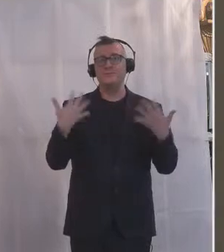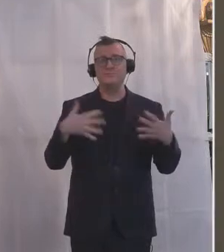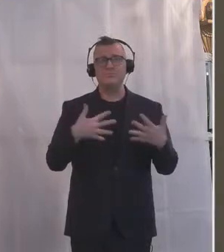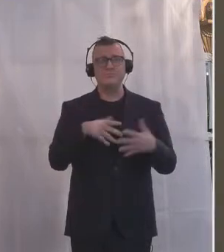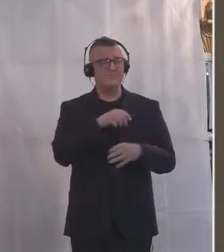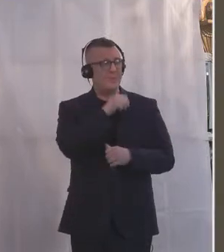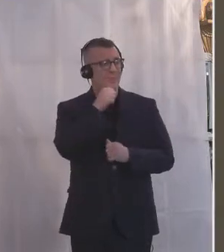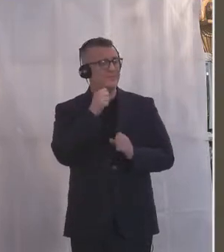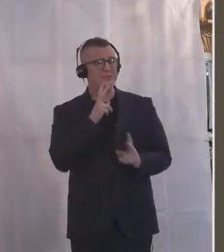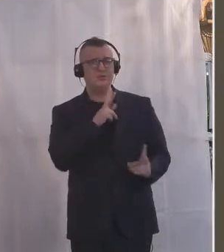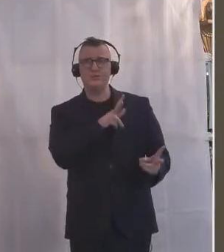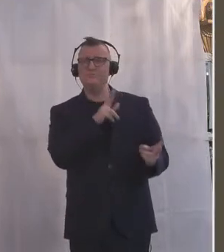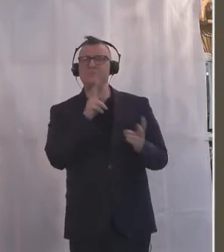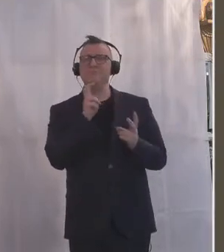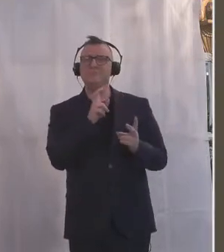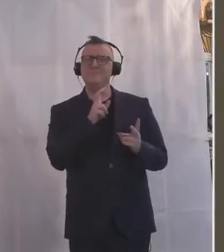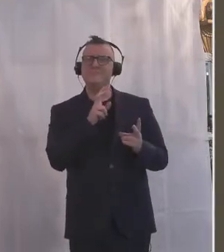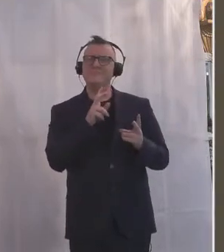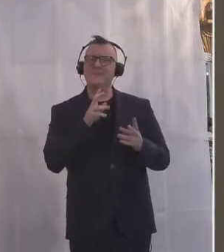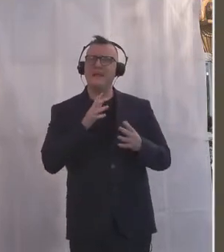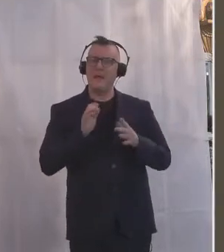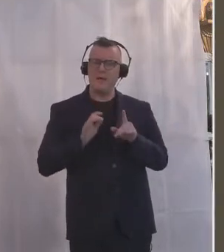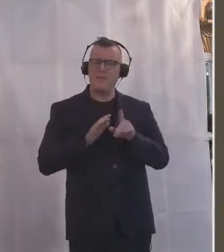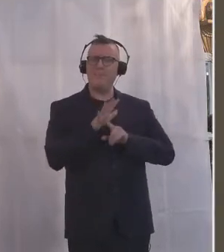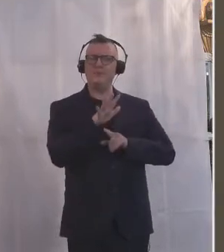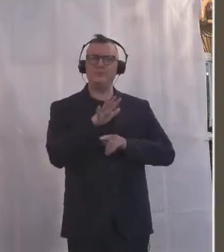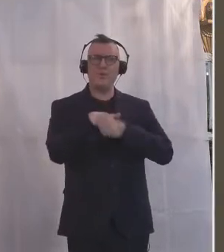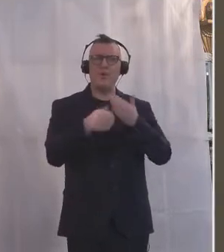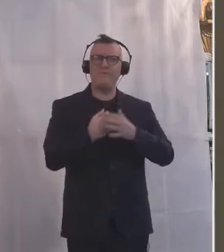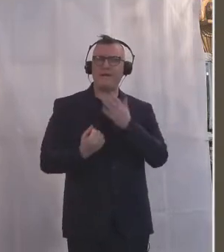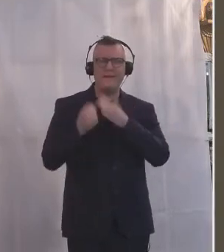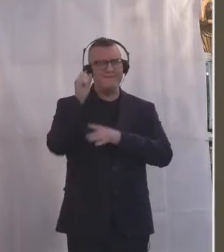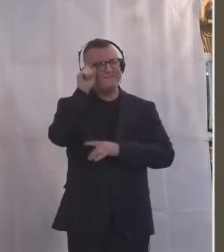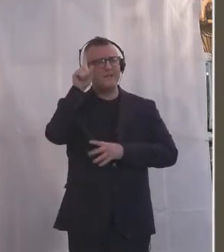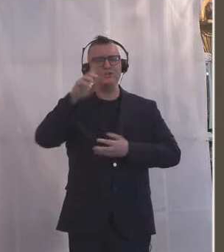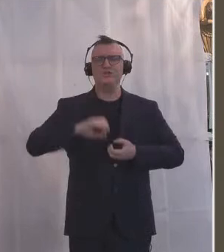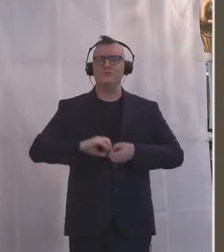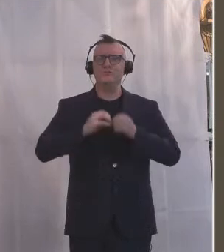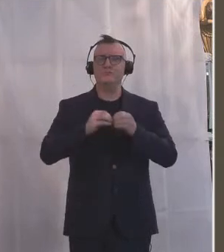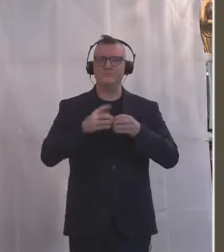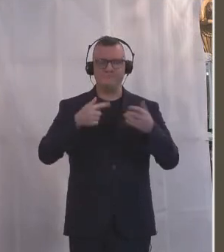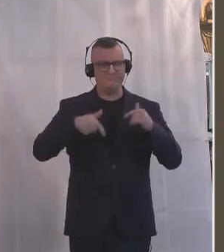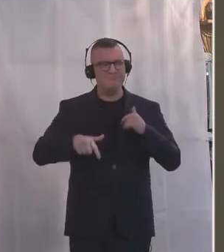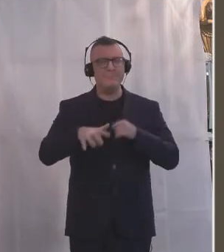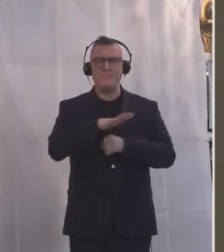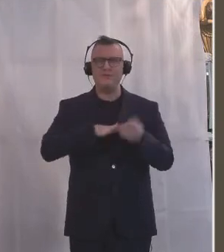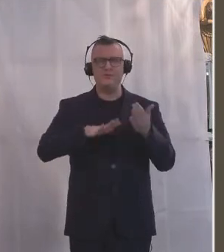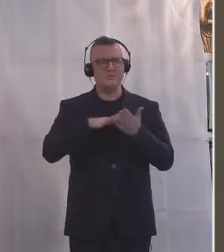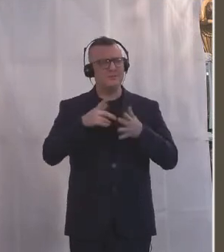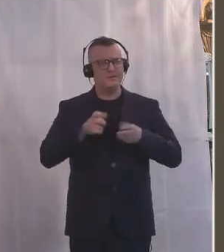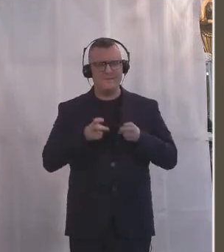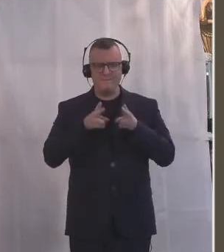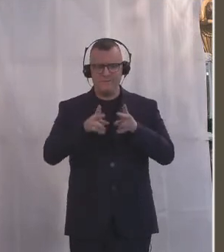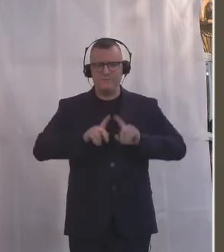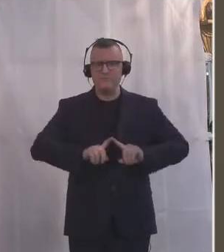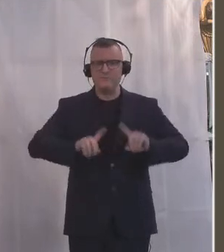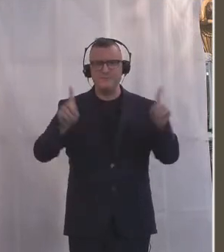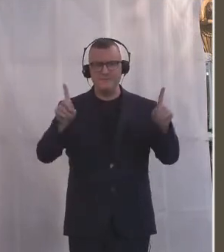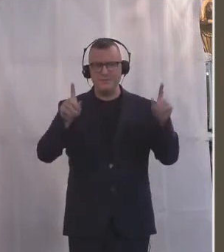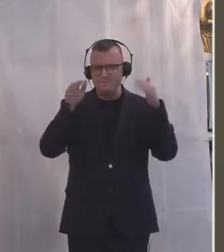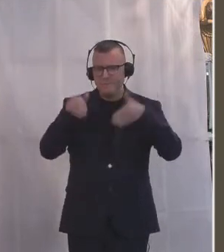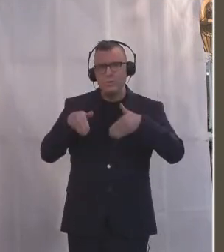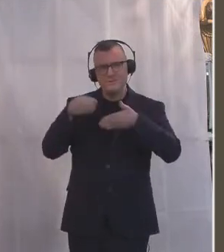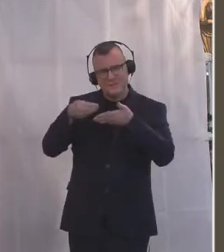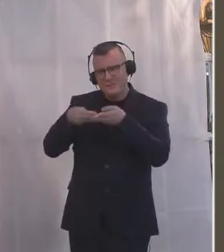that ambition for innovation in Manchester, and particularly, that working differently and the focus on not just